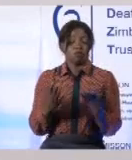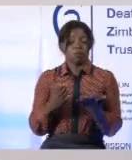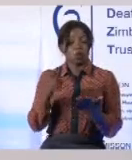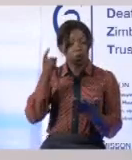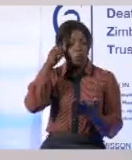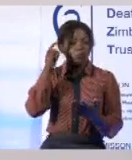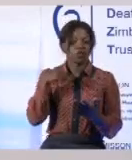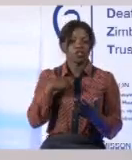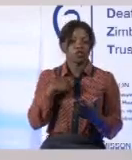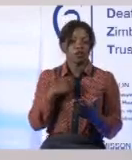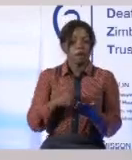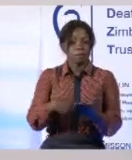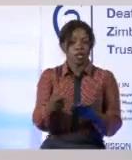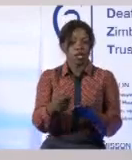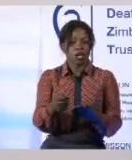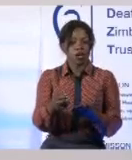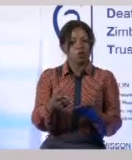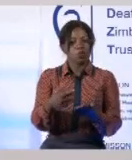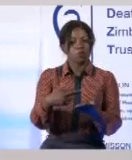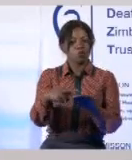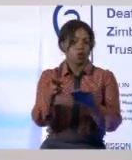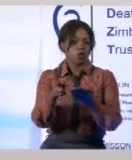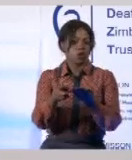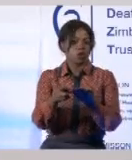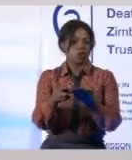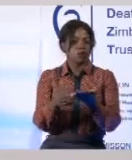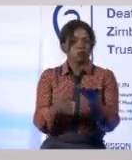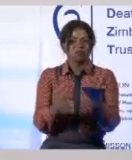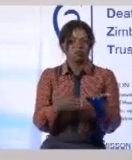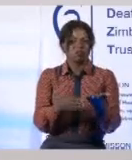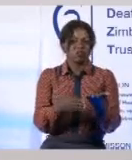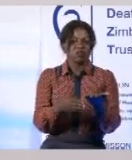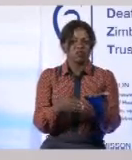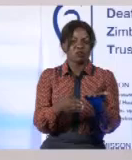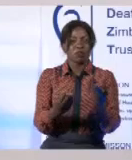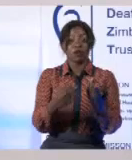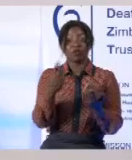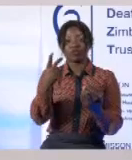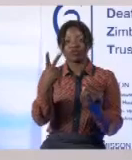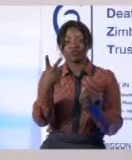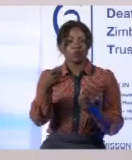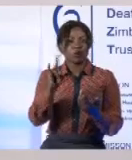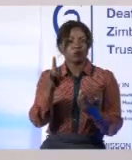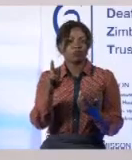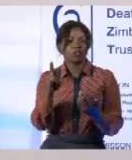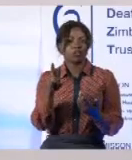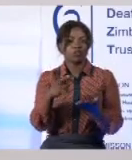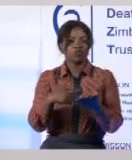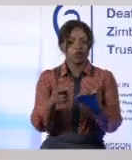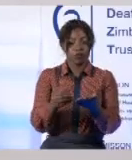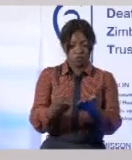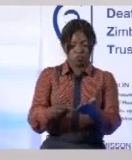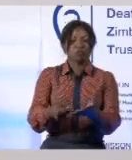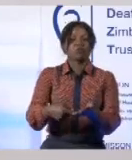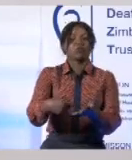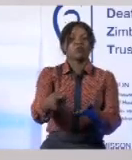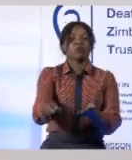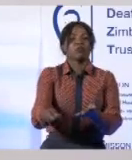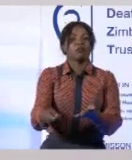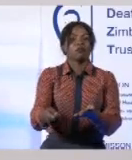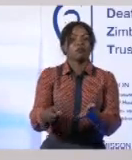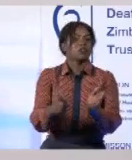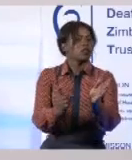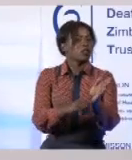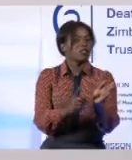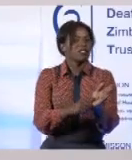If it's just for the rent, is it then not about your rent is $200? So here's the $200, and then for as many